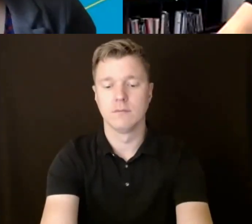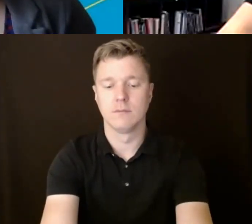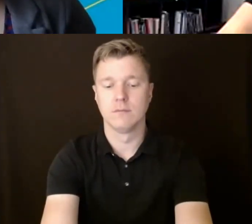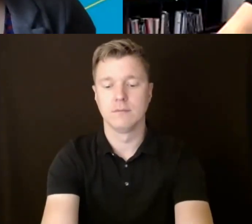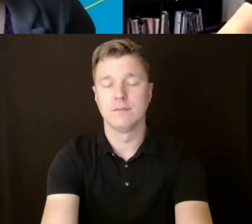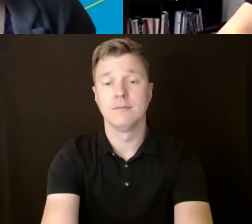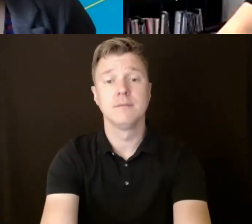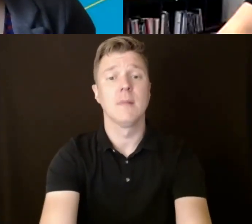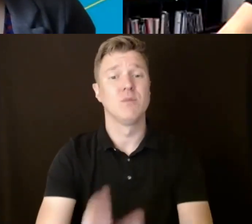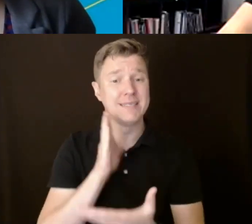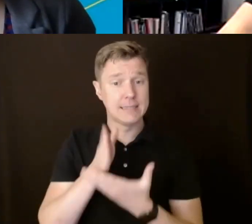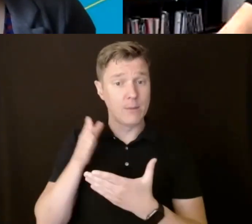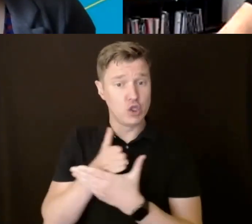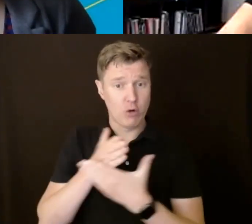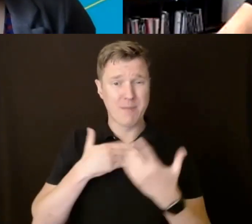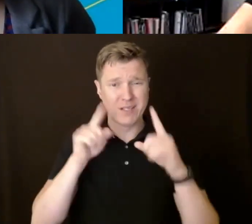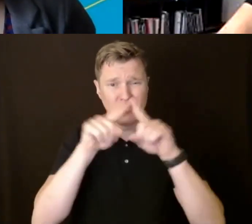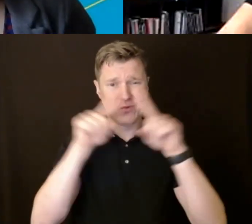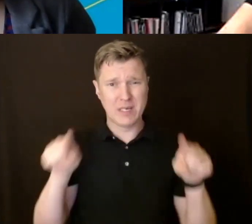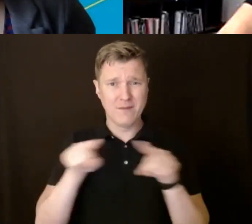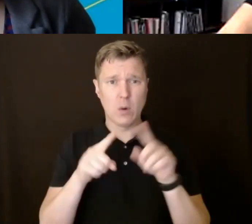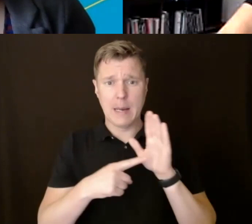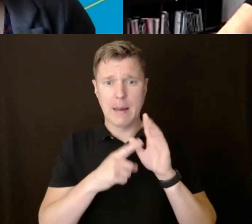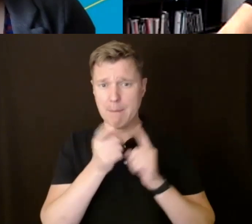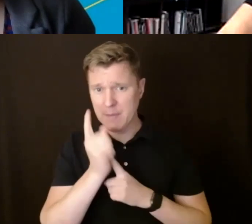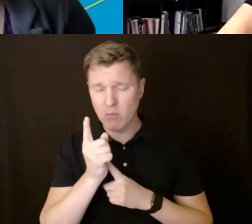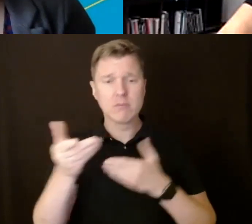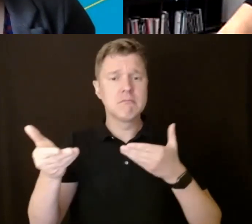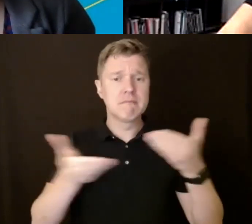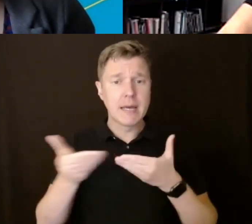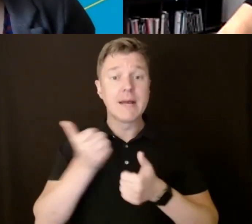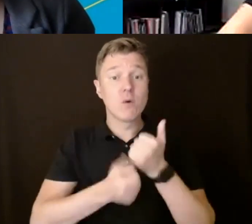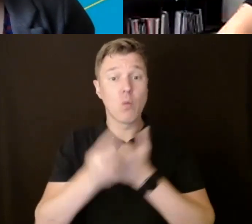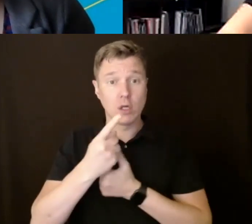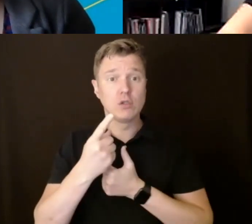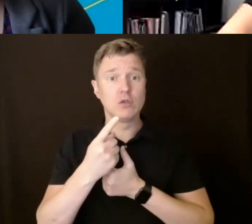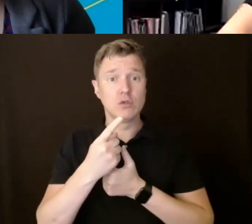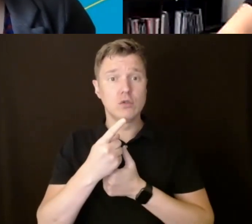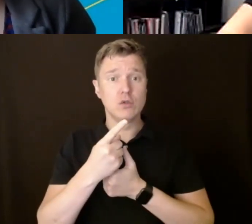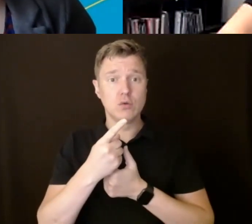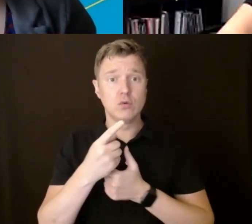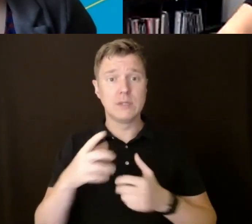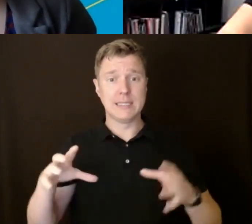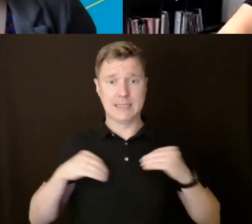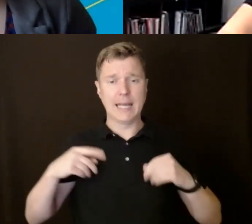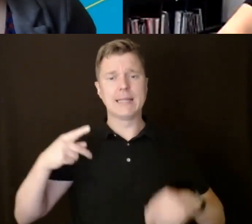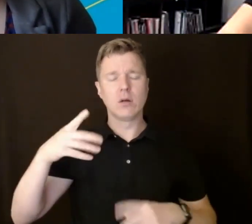stop sharing screen for a minute and just invite people to take this poll.